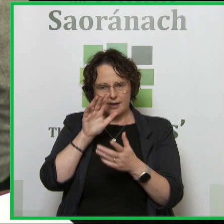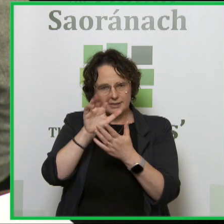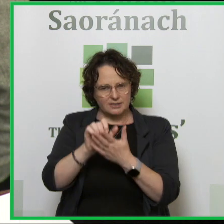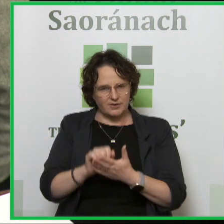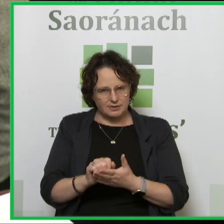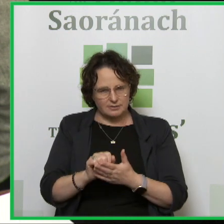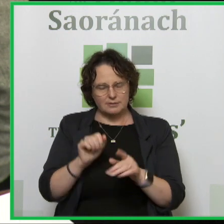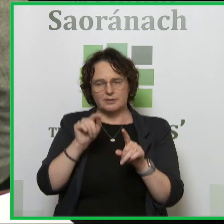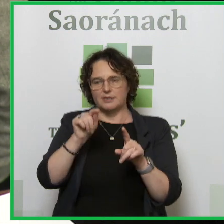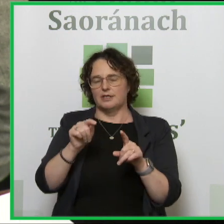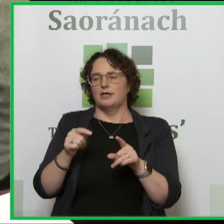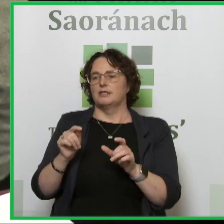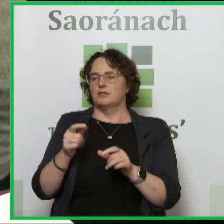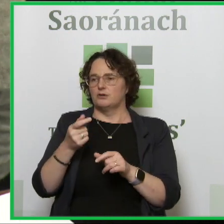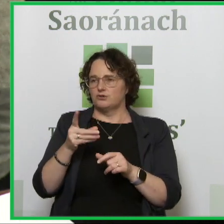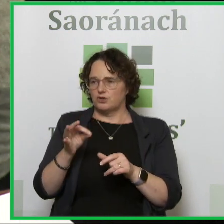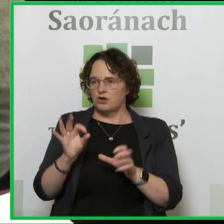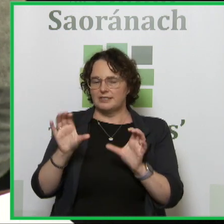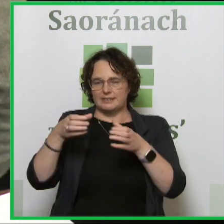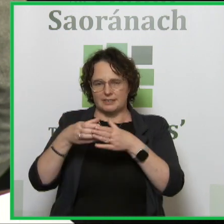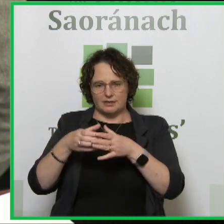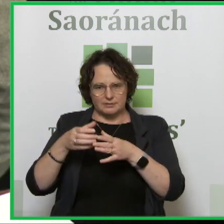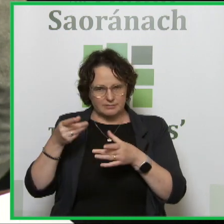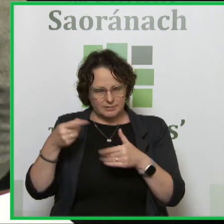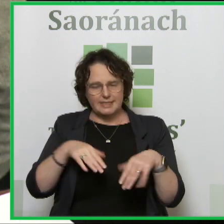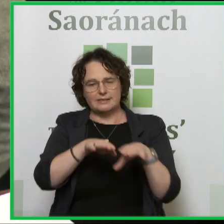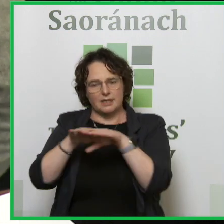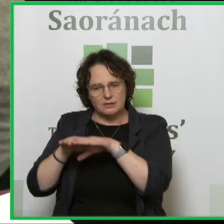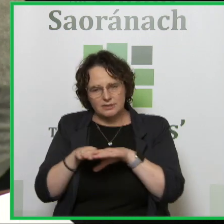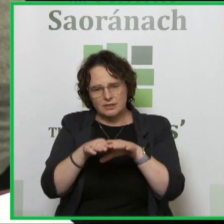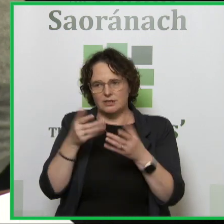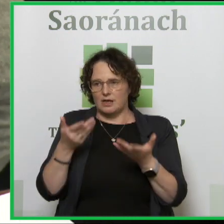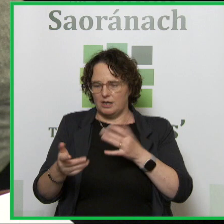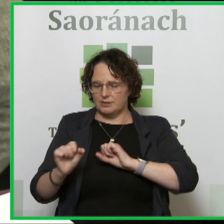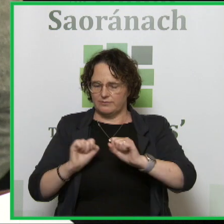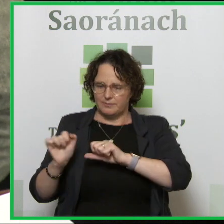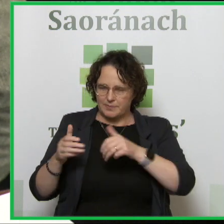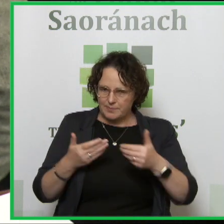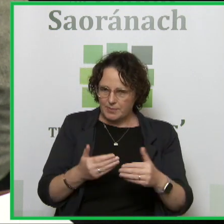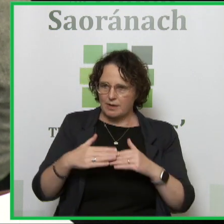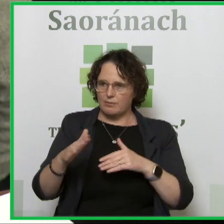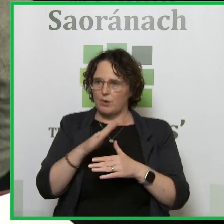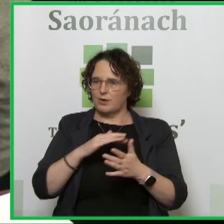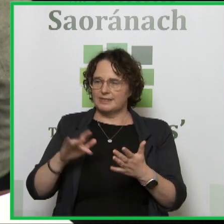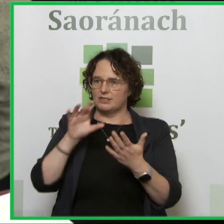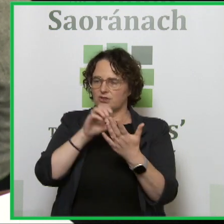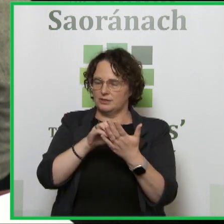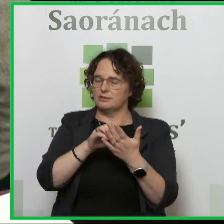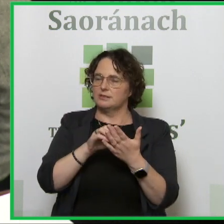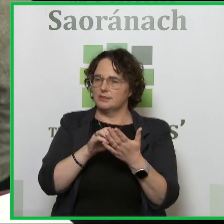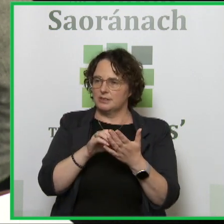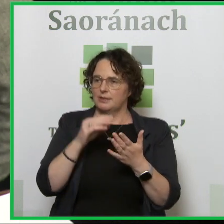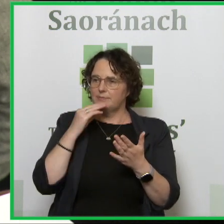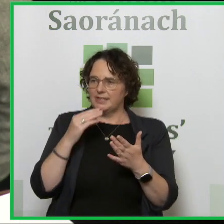current structures, drug task forces, more standardisation of how services are delivered, and greater centralisation, which may involve loss